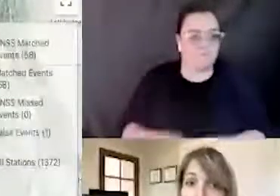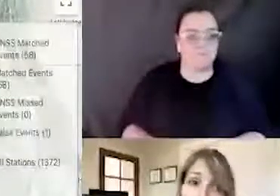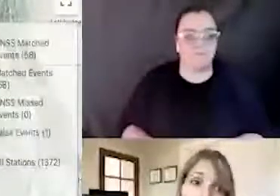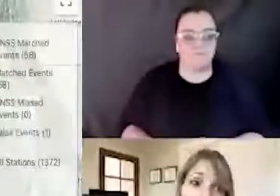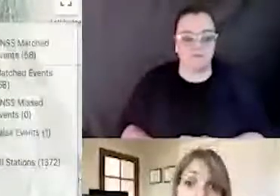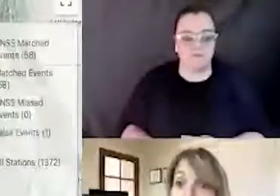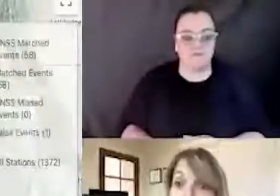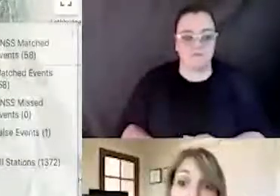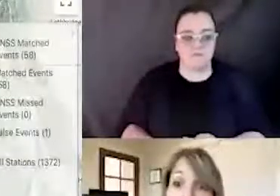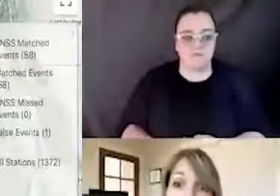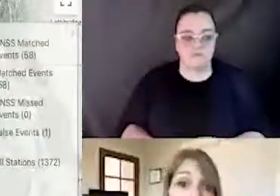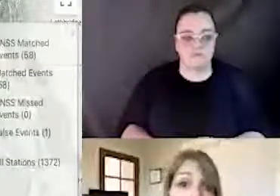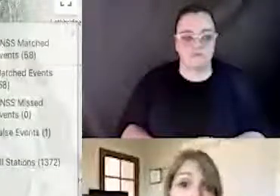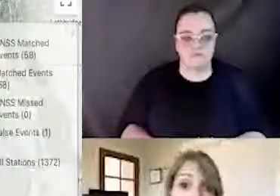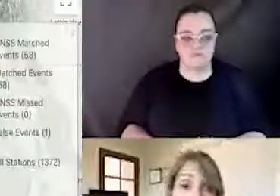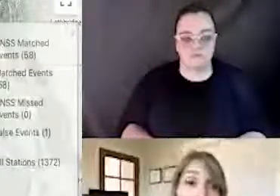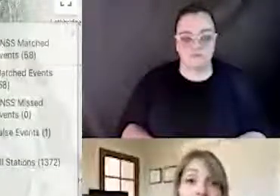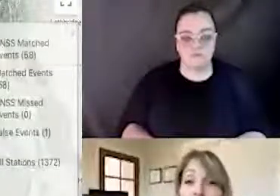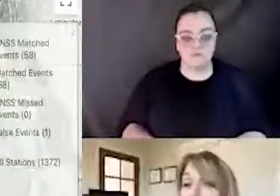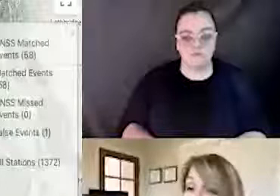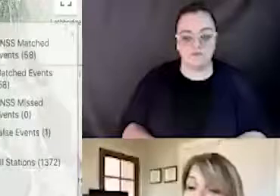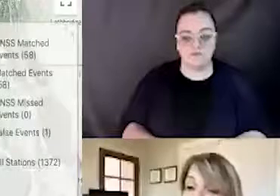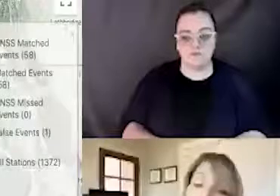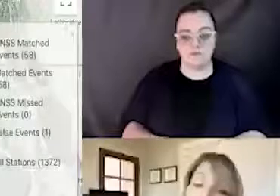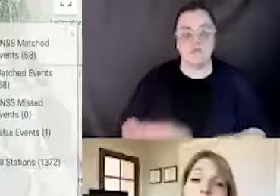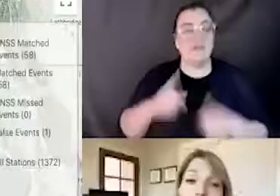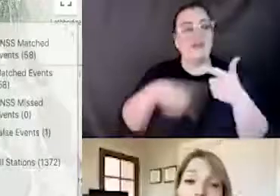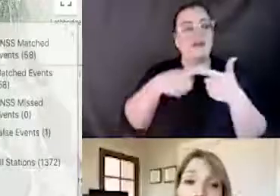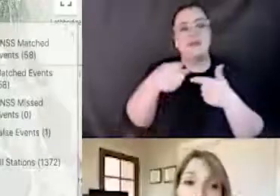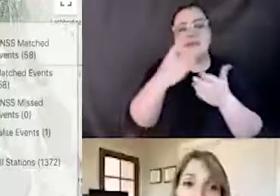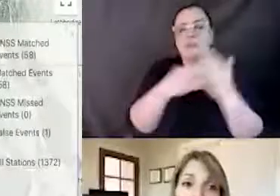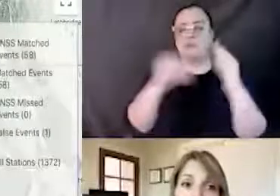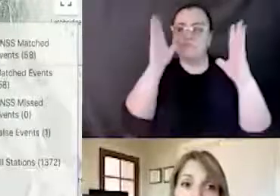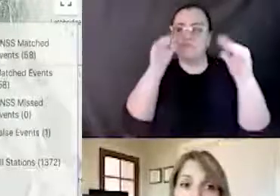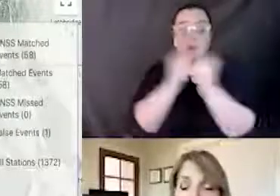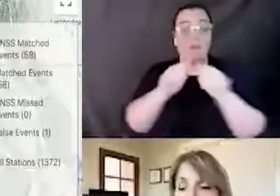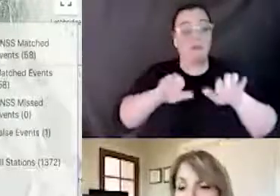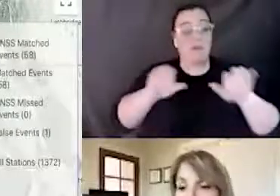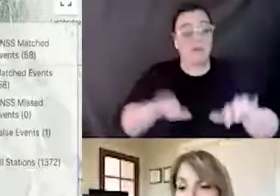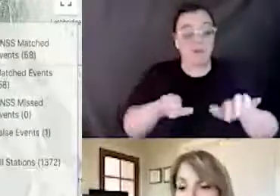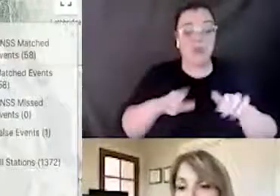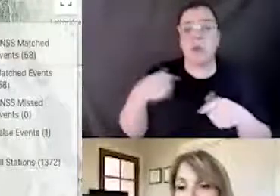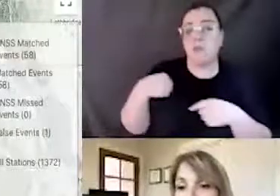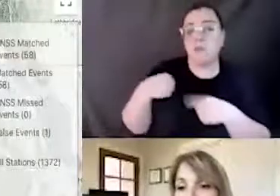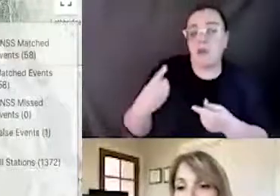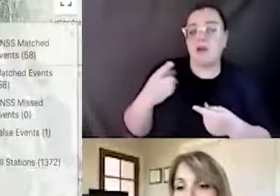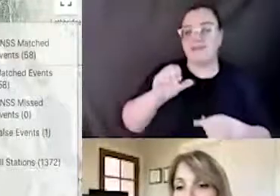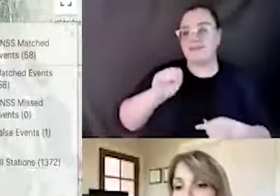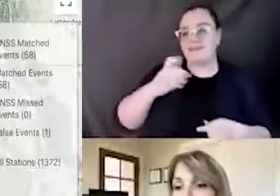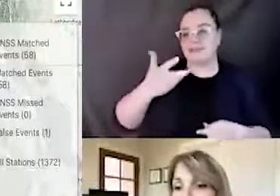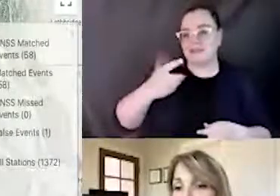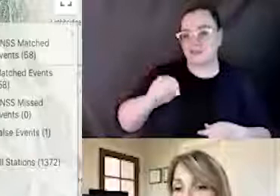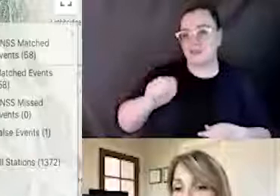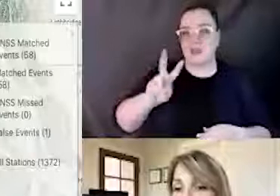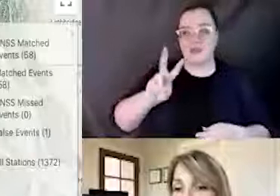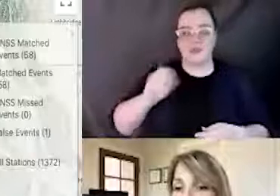And then finally, just to kind of give you expectations of performance, since about 2019 in September, these are